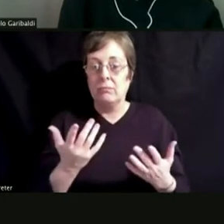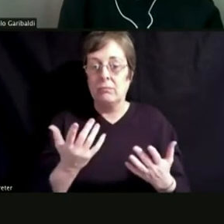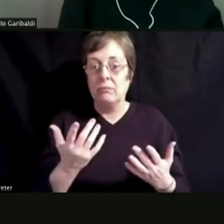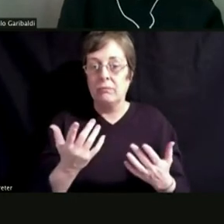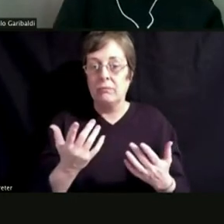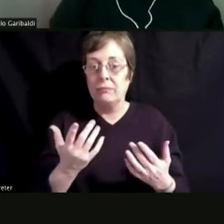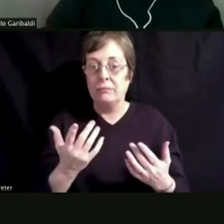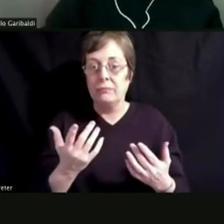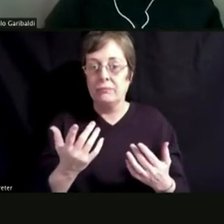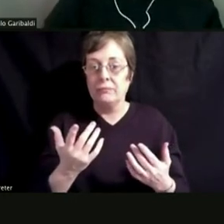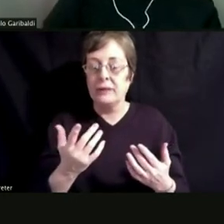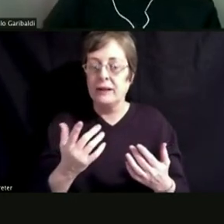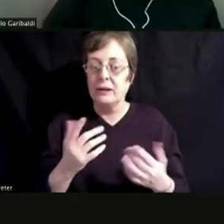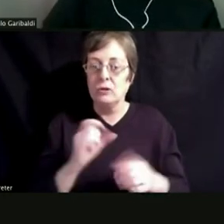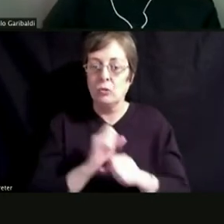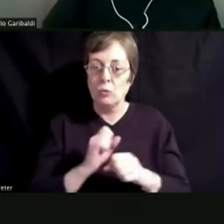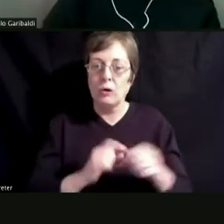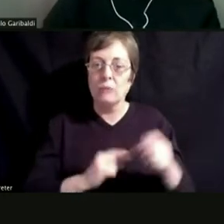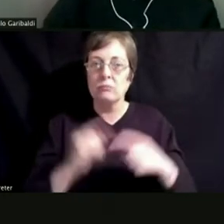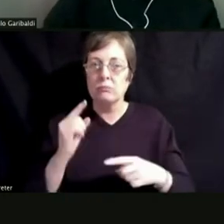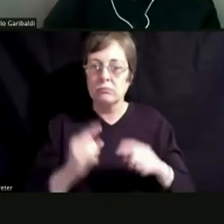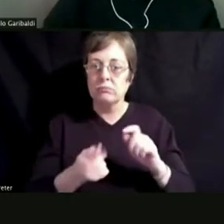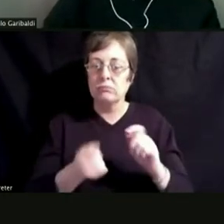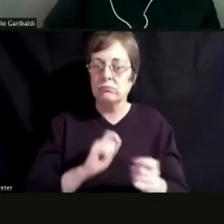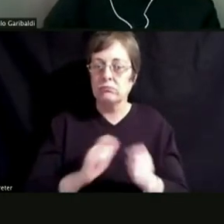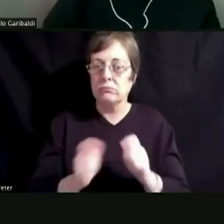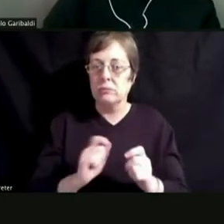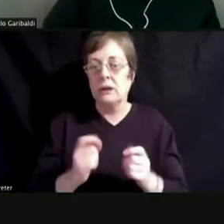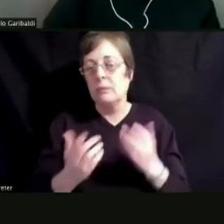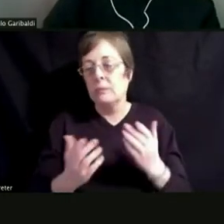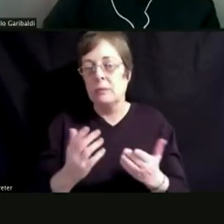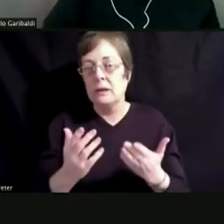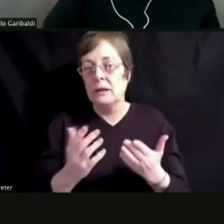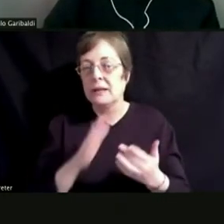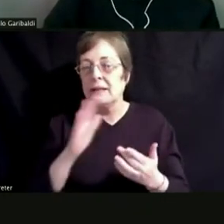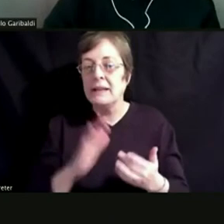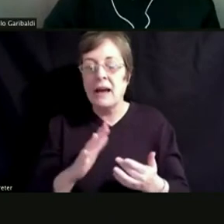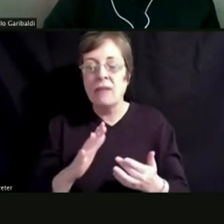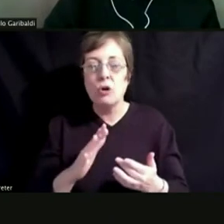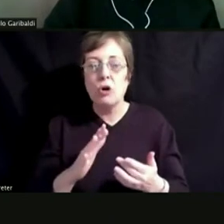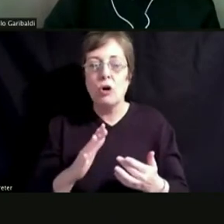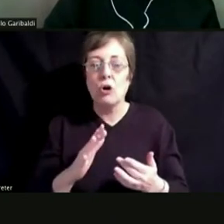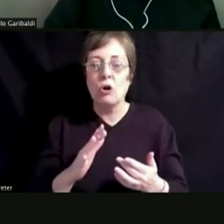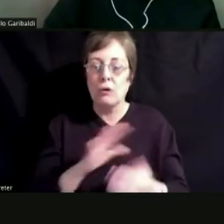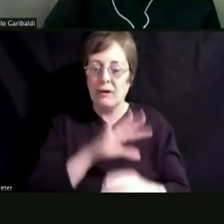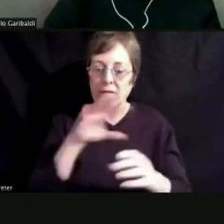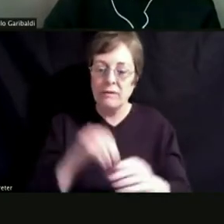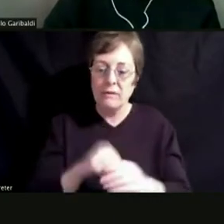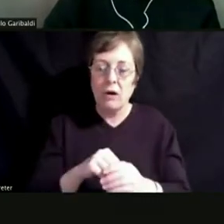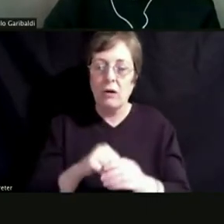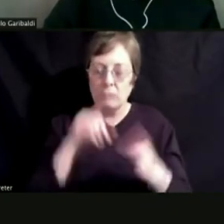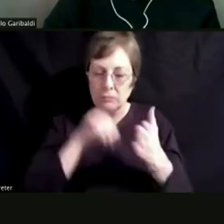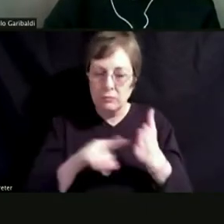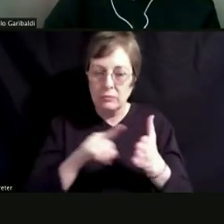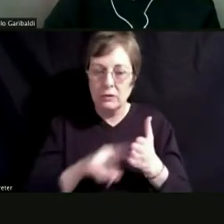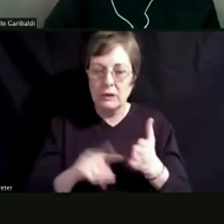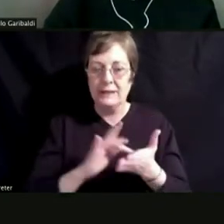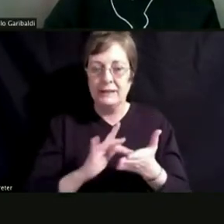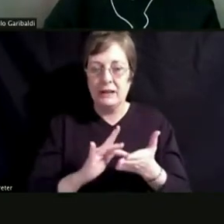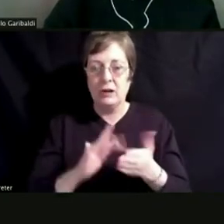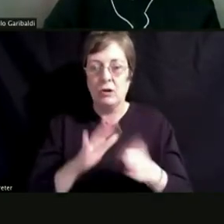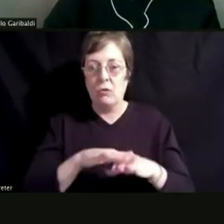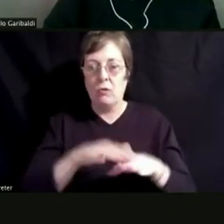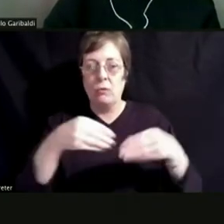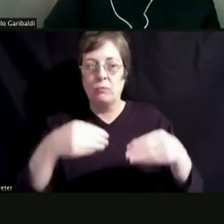and flows. And you may or may not ever be a part of a drug that's on the market that you've actually directly contributed to, but collectively, the people